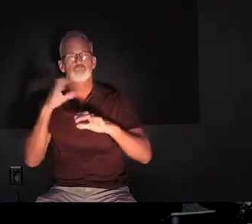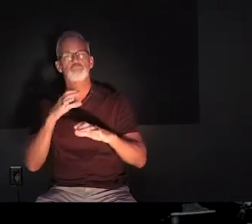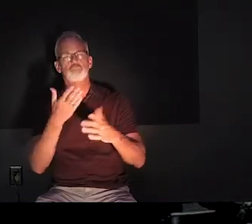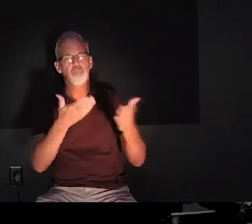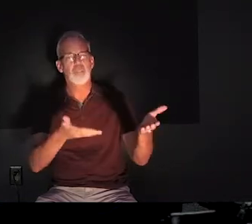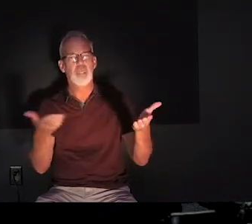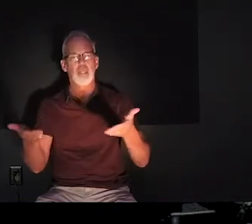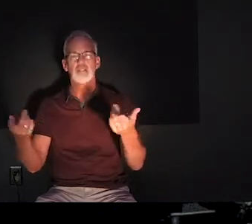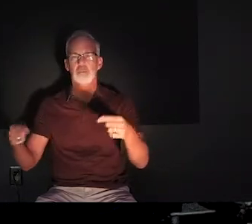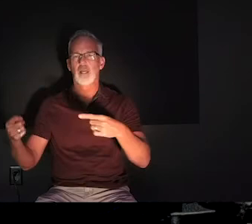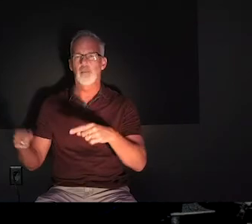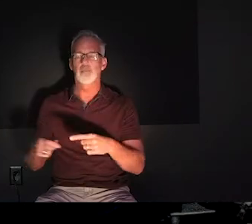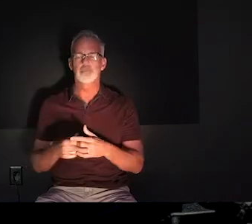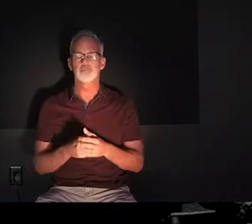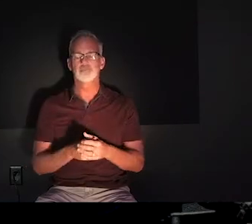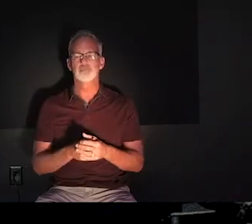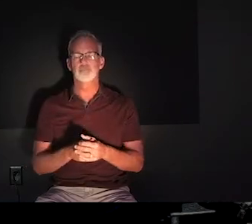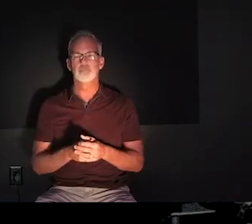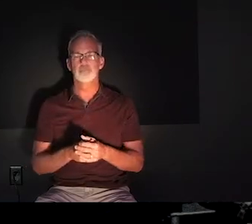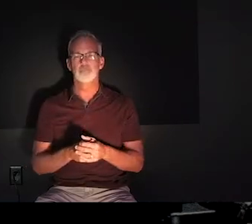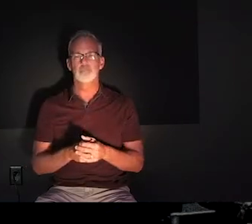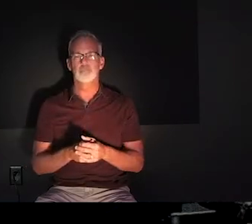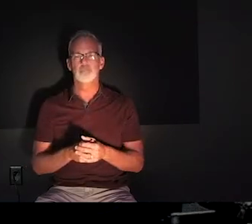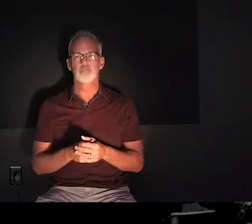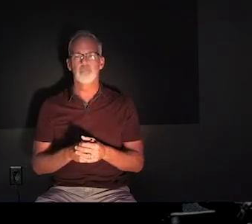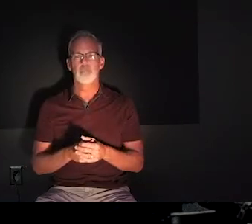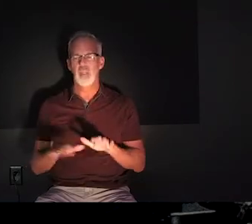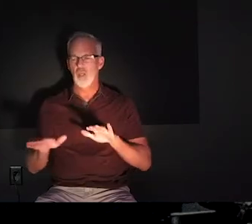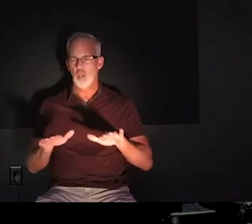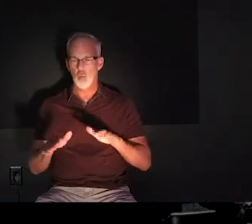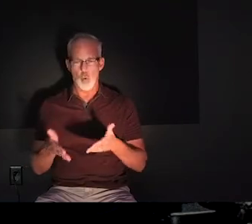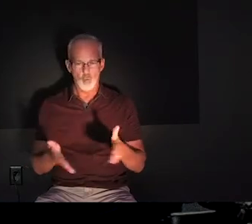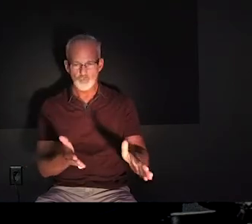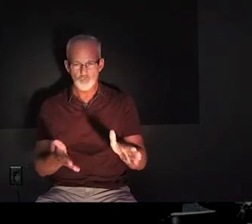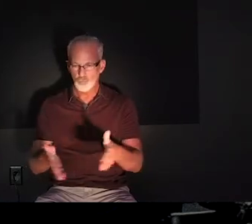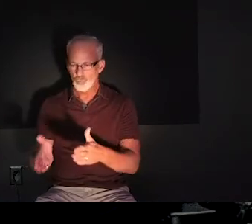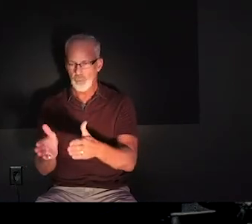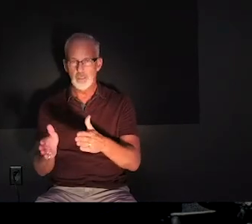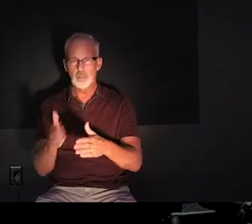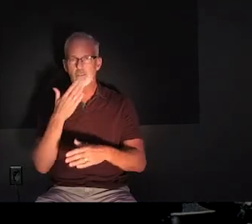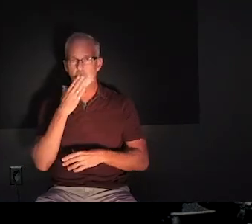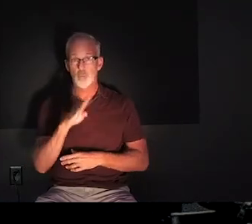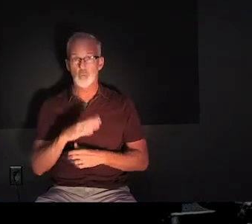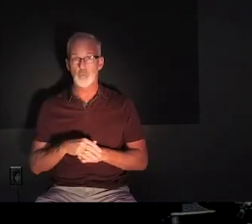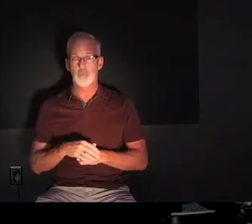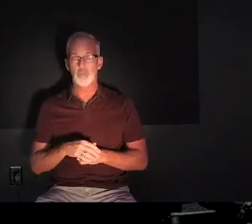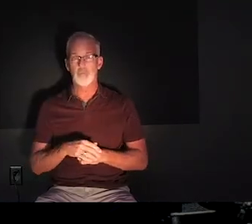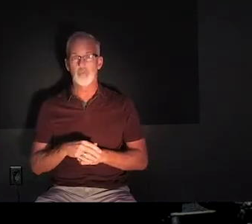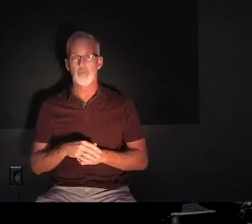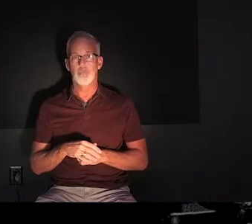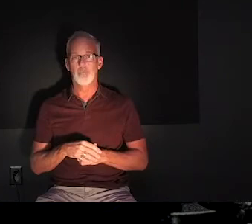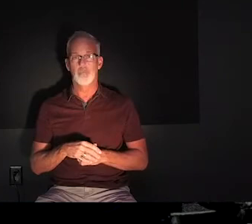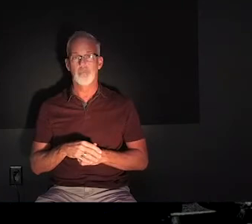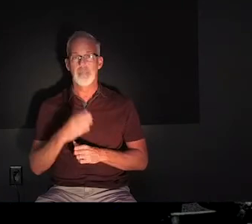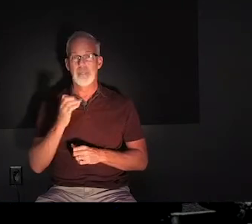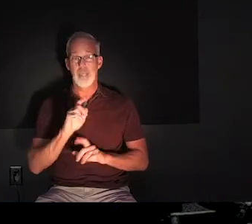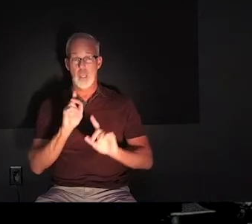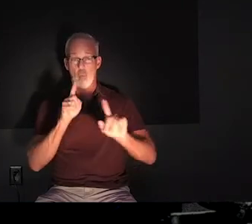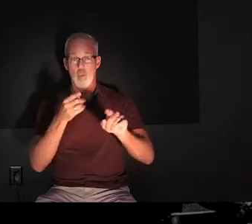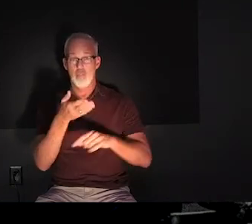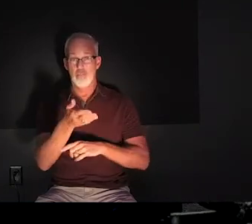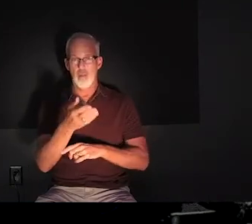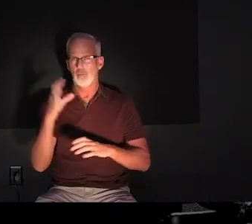the temple? Has he got to walk those streets of Jerusalem? He went there